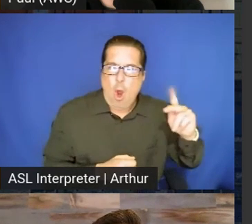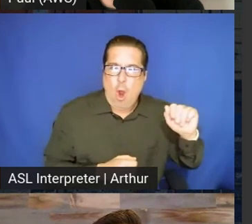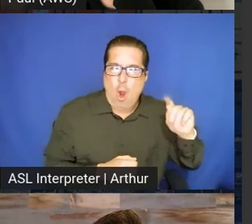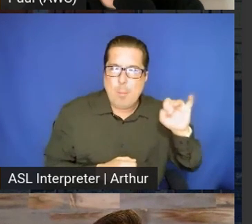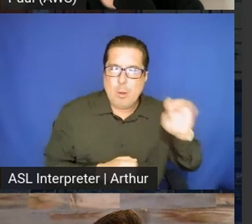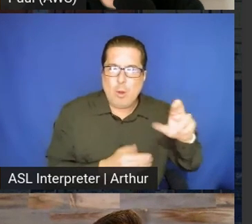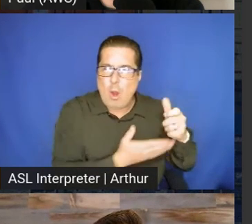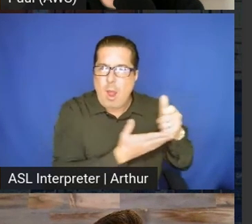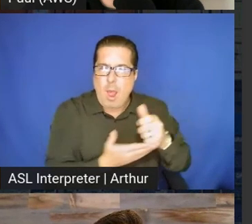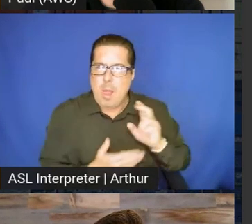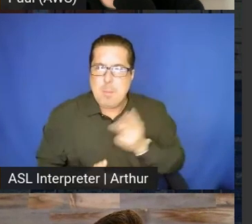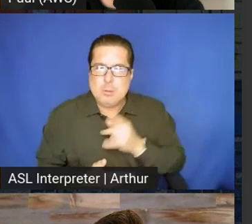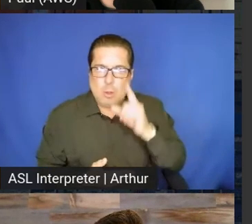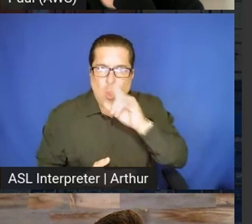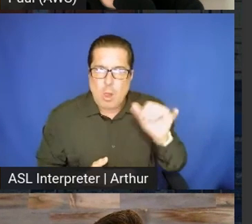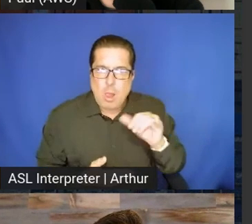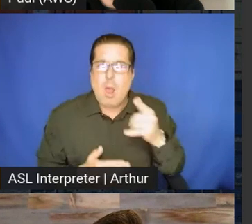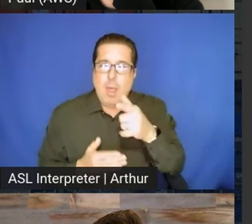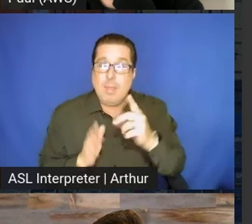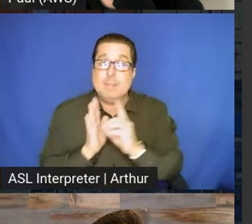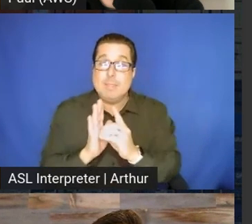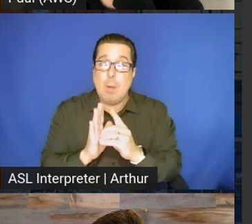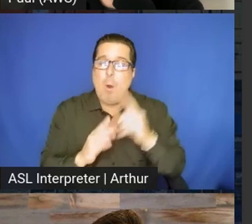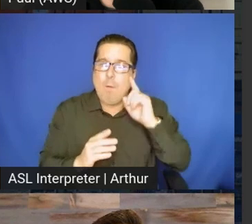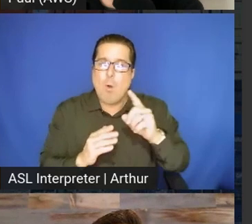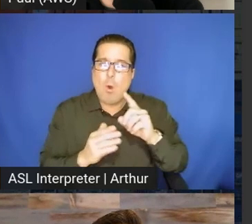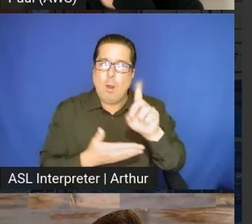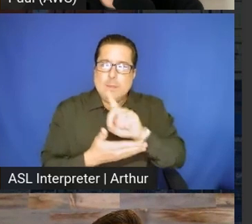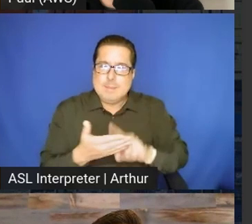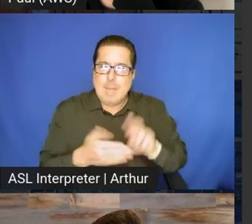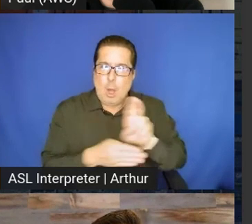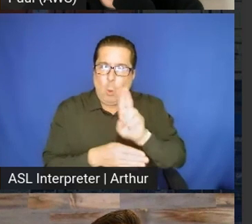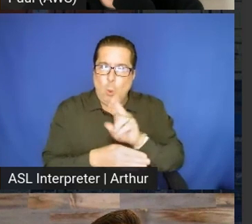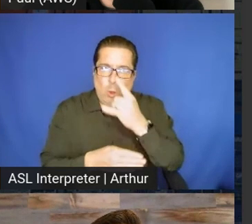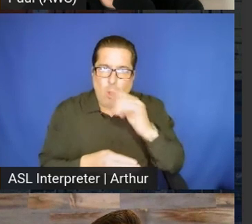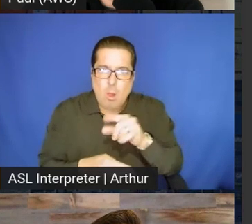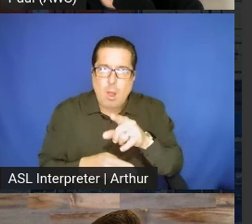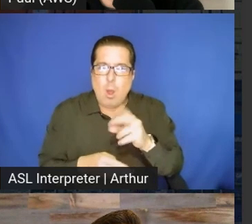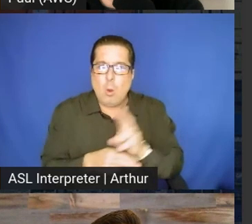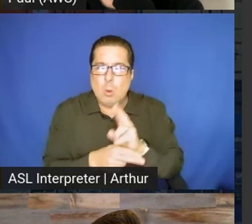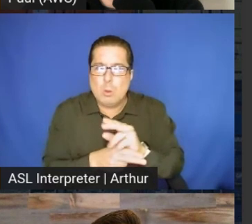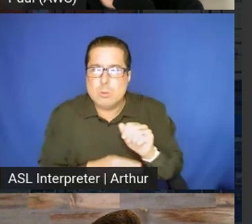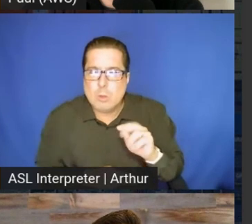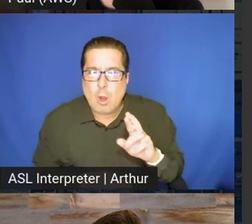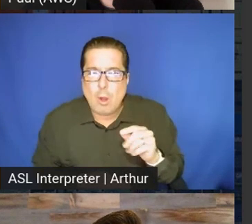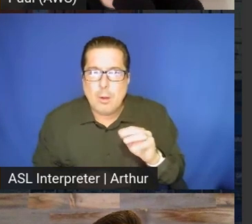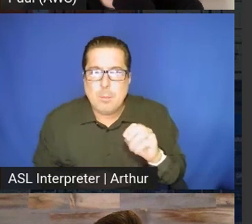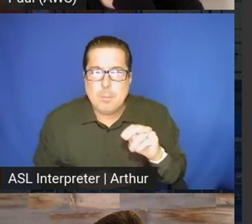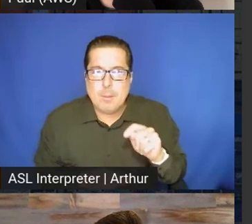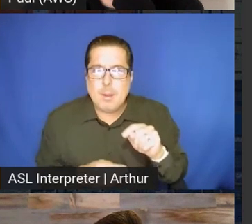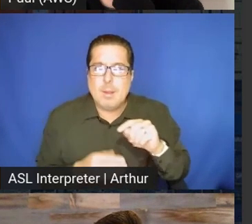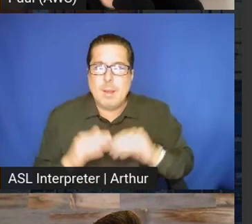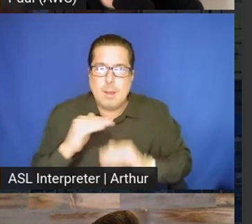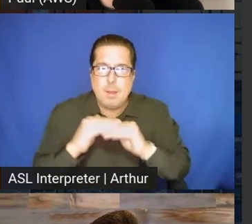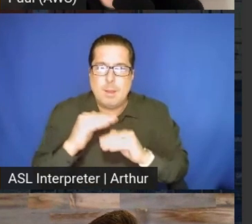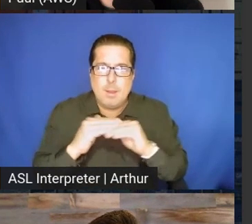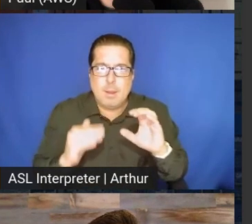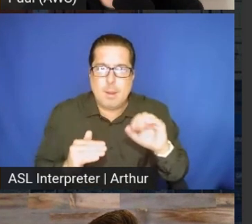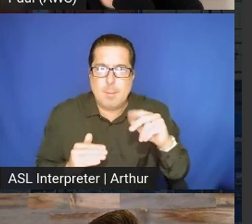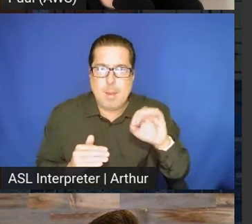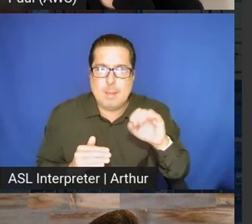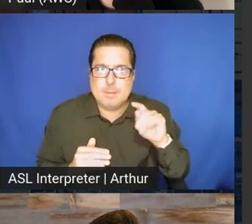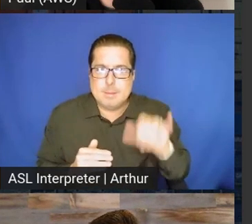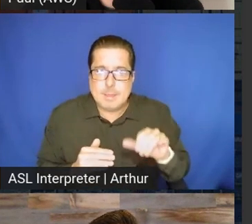I'm using for this demo. Using on-demand capacity type, and then AMD